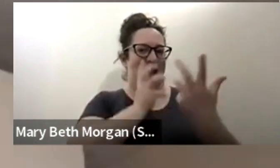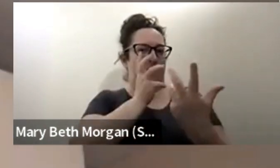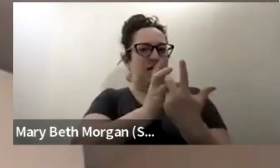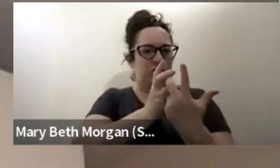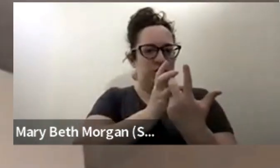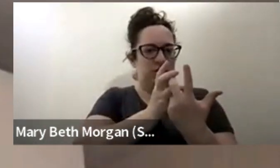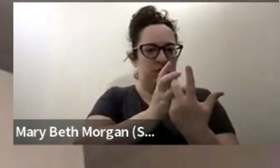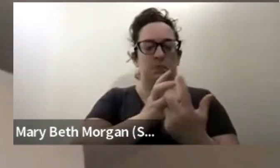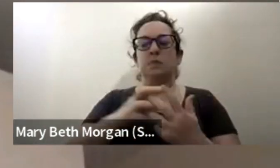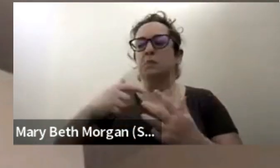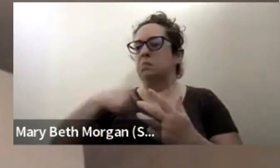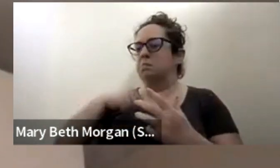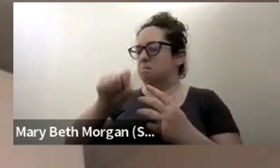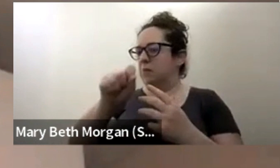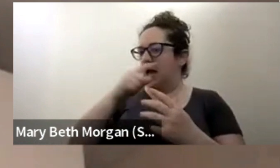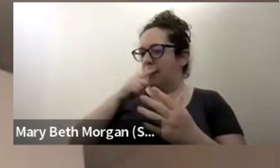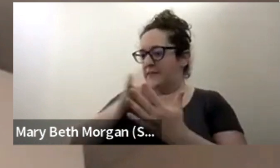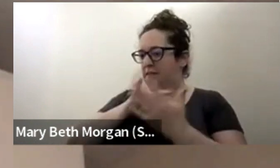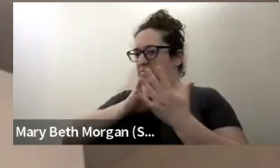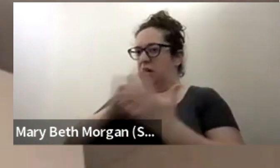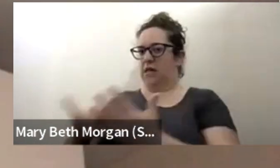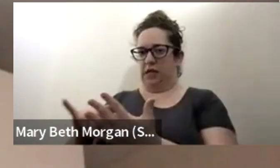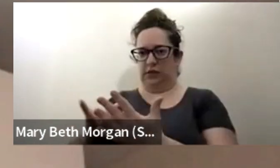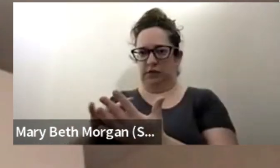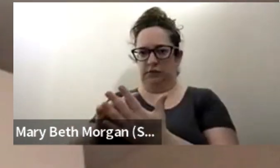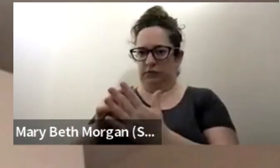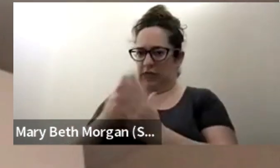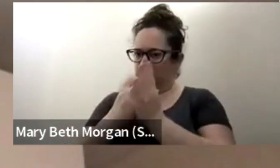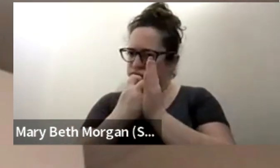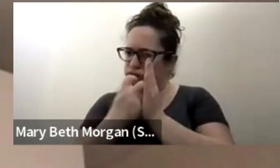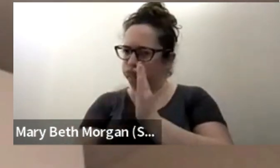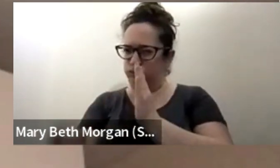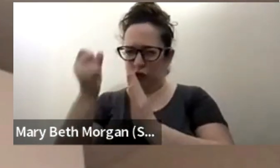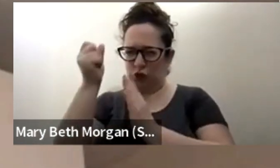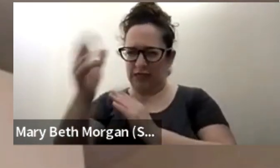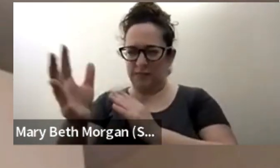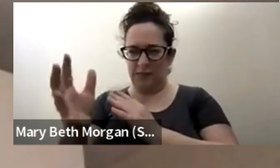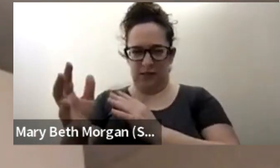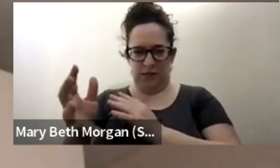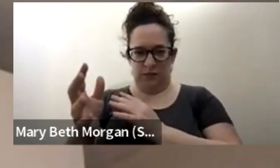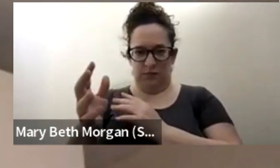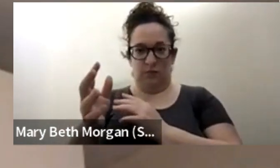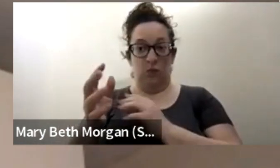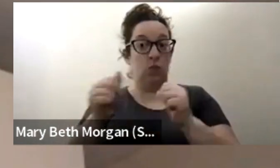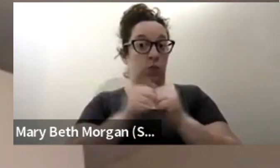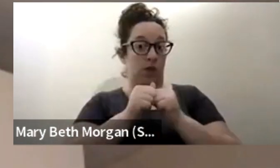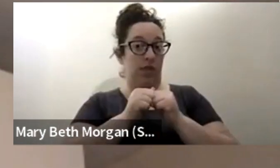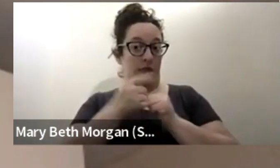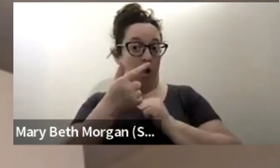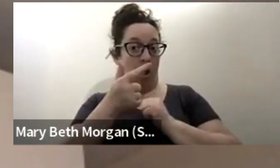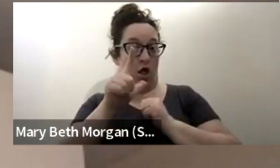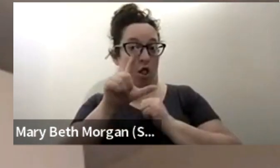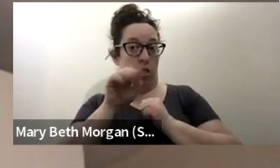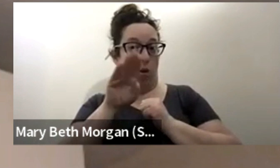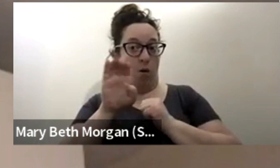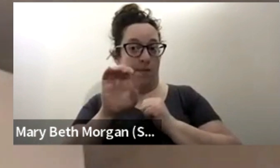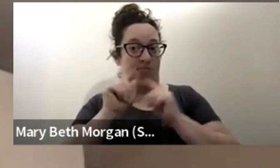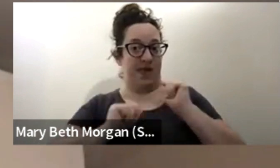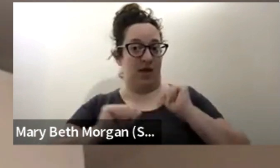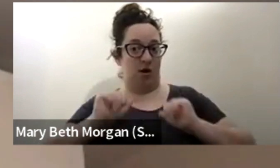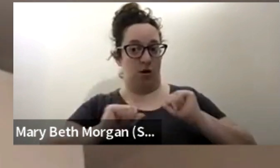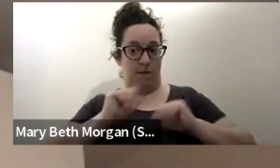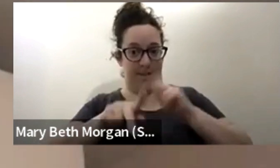studying adaptation. Yeah, I've been studying Shakespeare intently for the last 6 months, right, with some